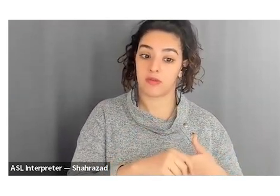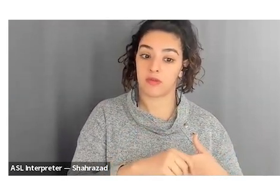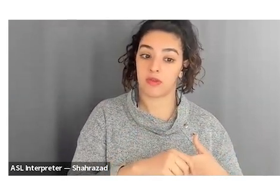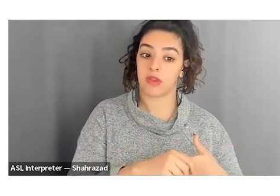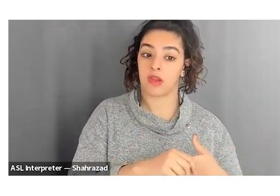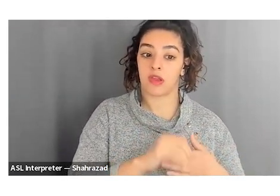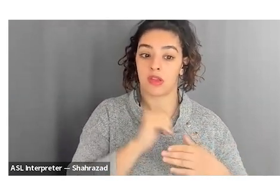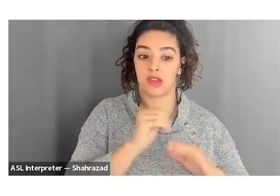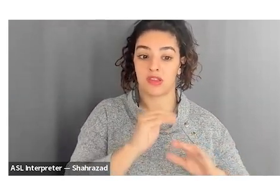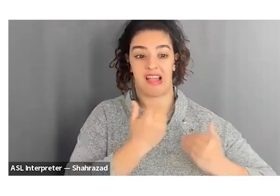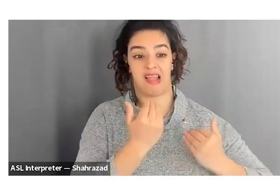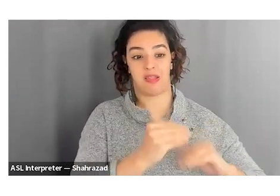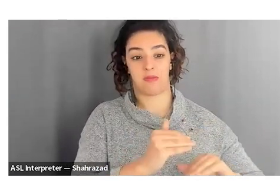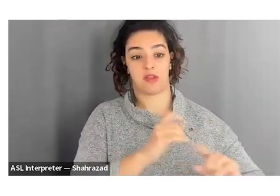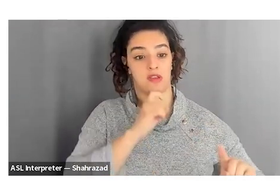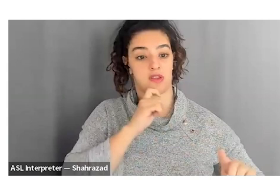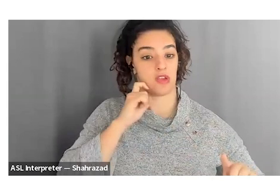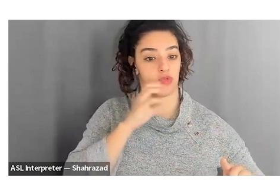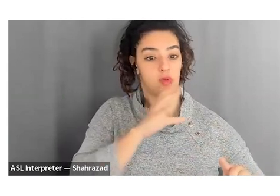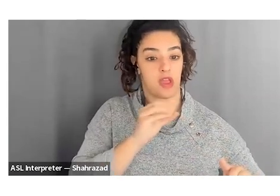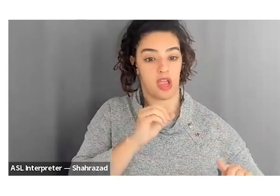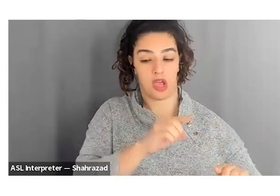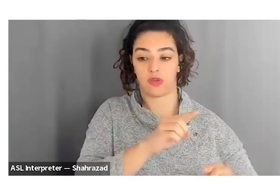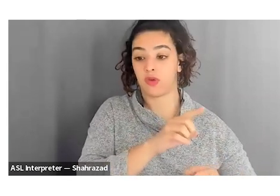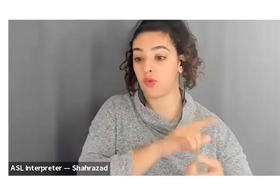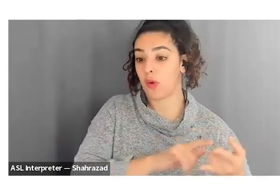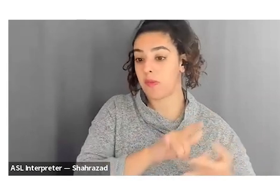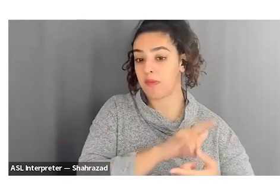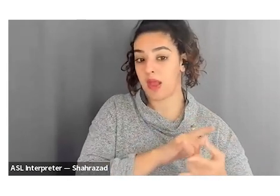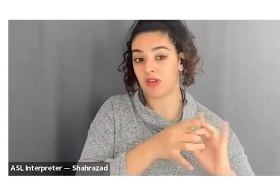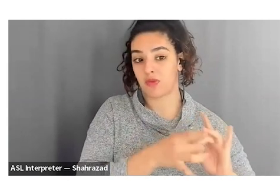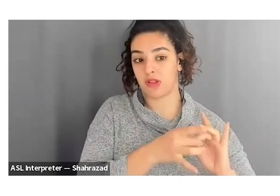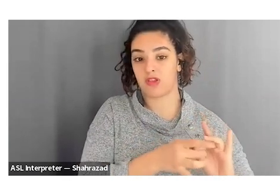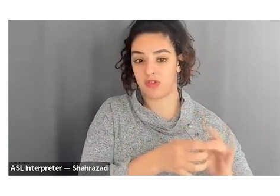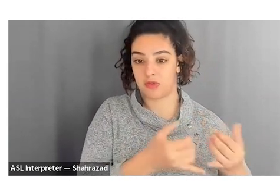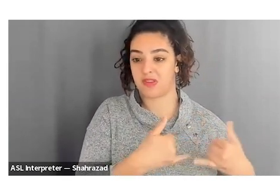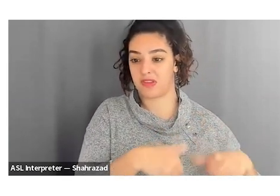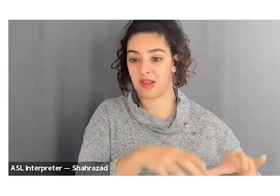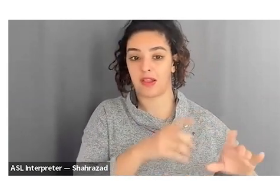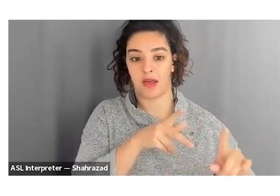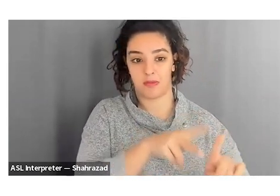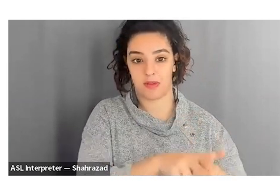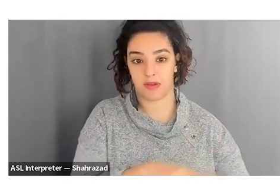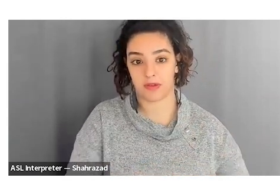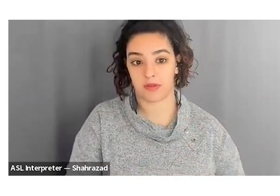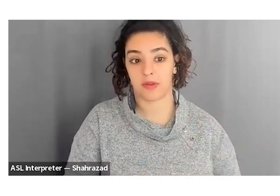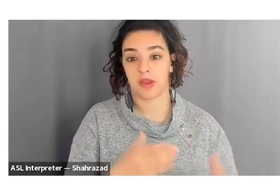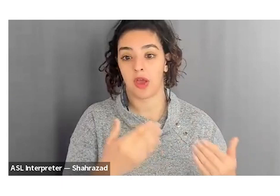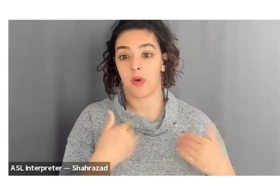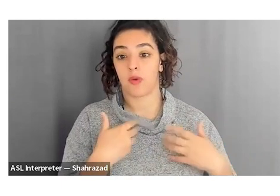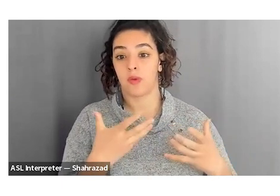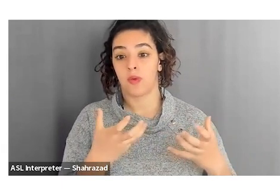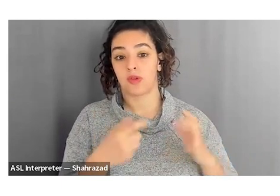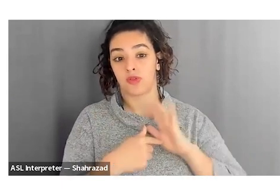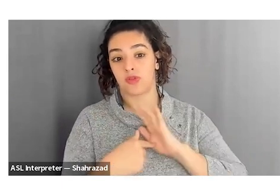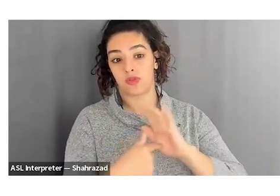sexual or romantic relationships. Next slide, please. And I wanted to highlight this in 2 amazing pictures. So on the left, you